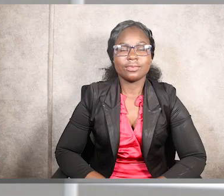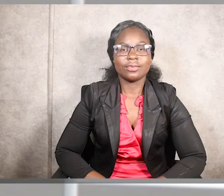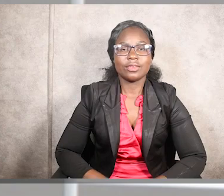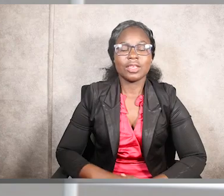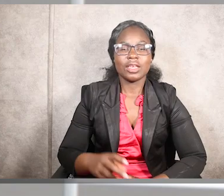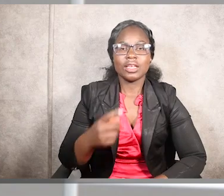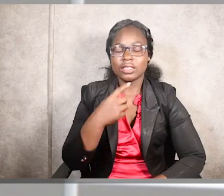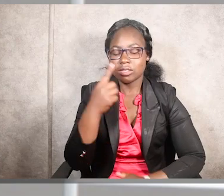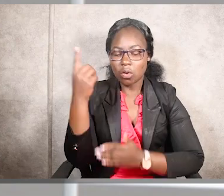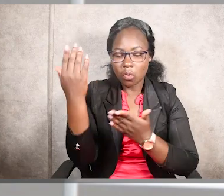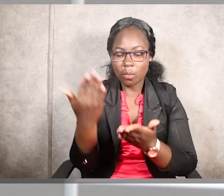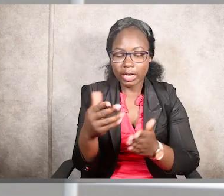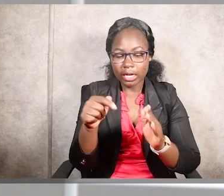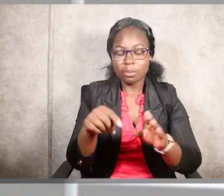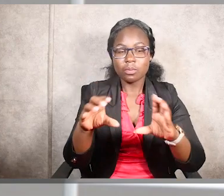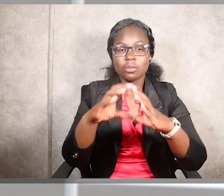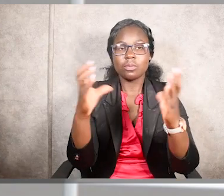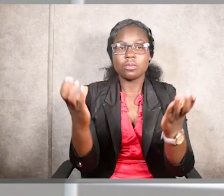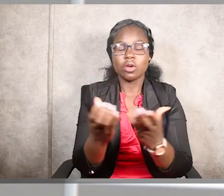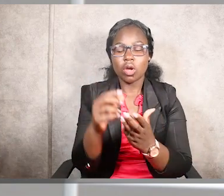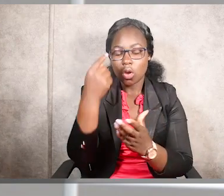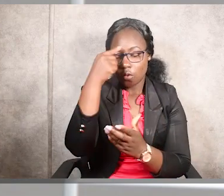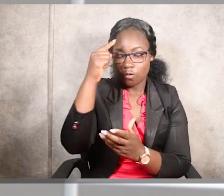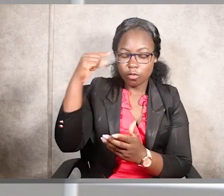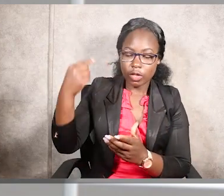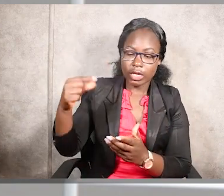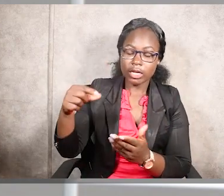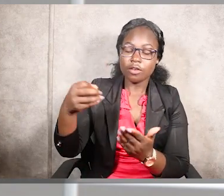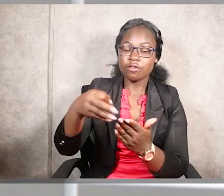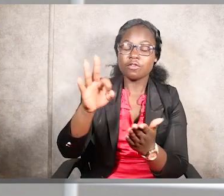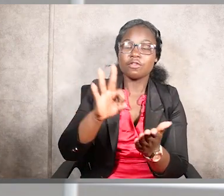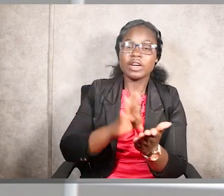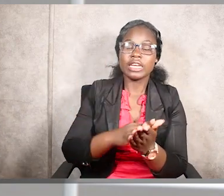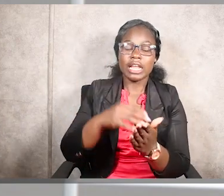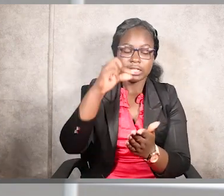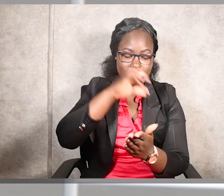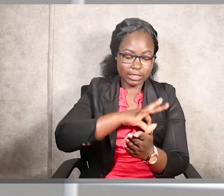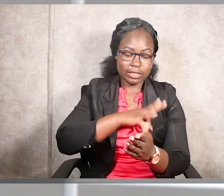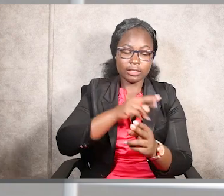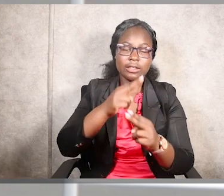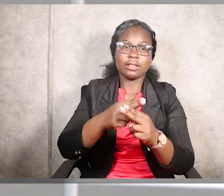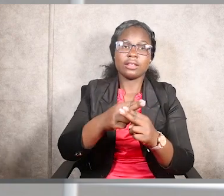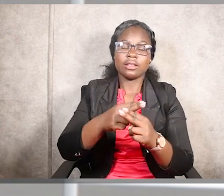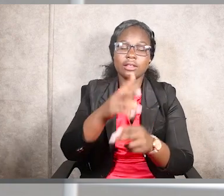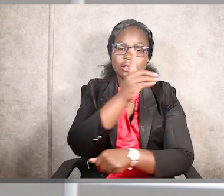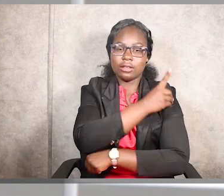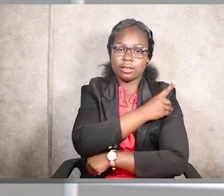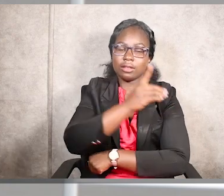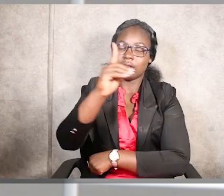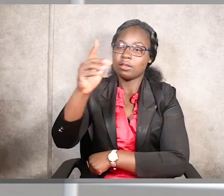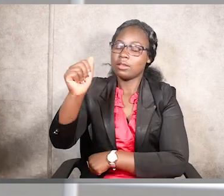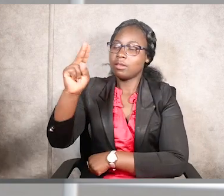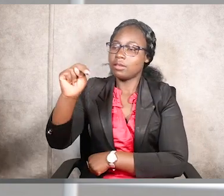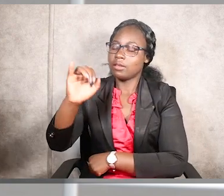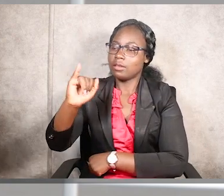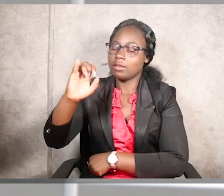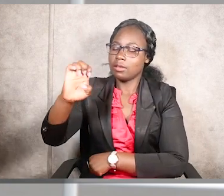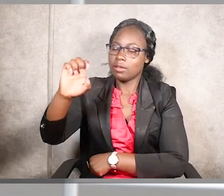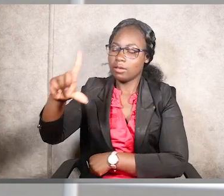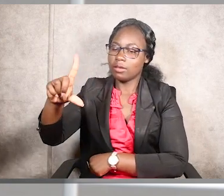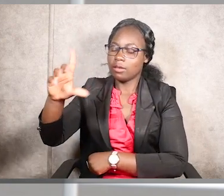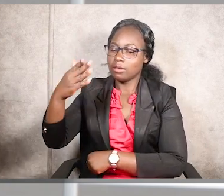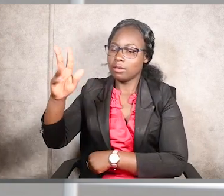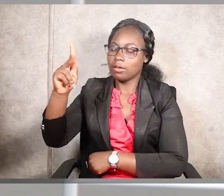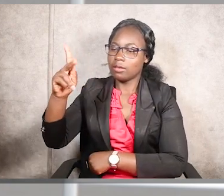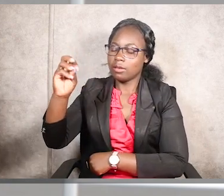So big welcome to this class for Green Finance and Investment. My name is Dr. Daniel Kongo, and I'll be the one taking you